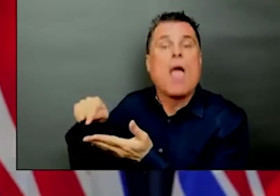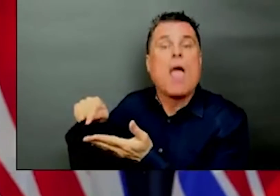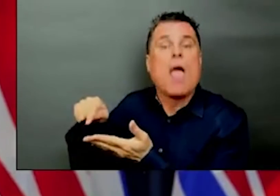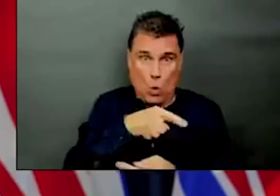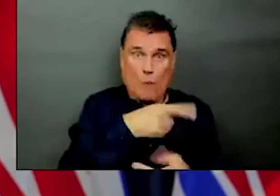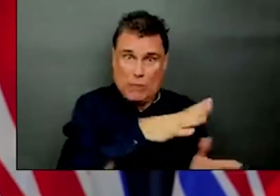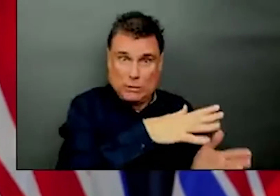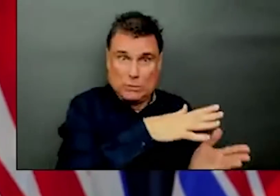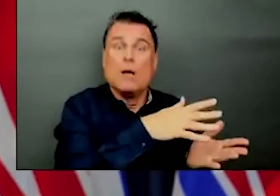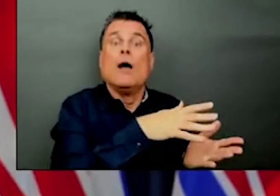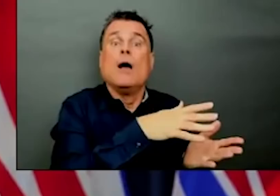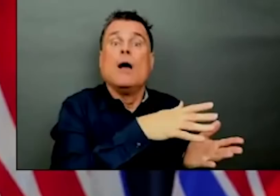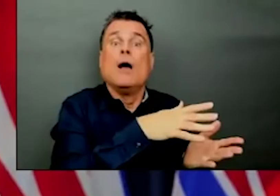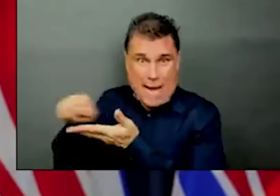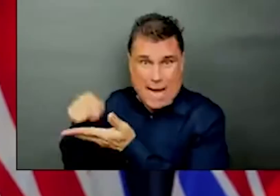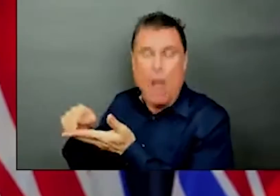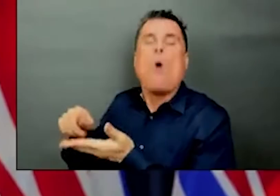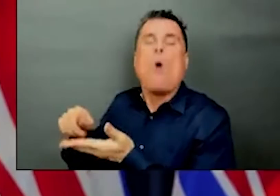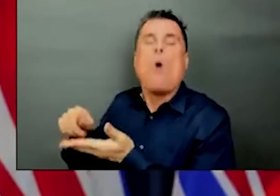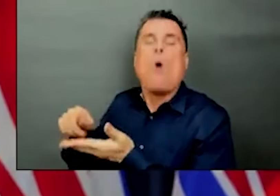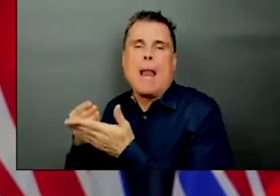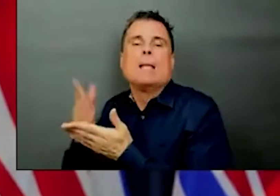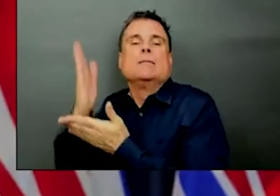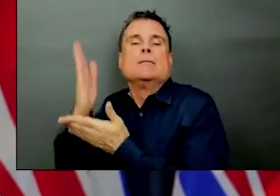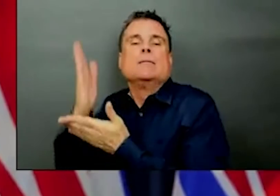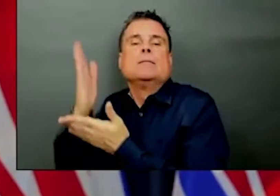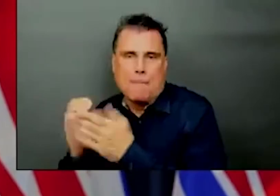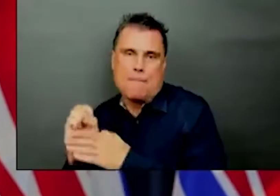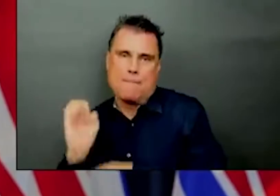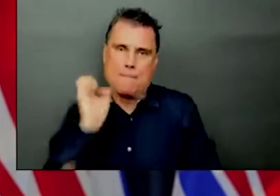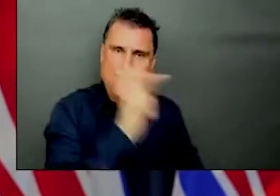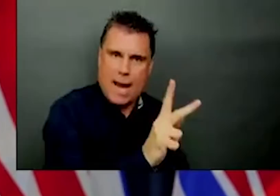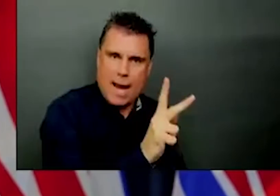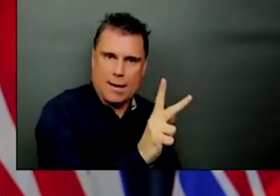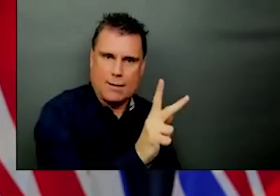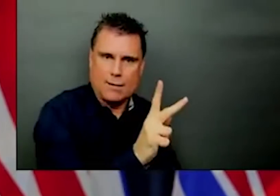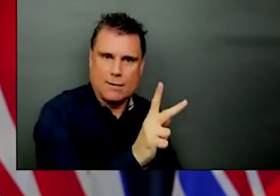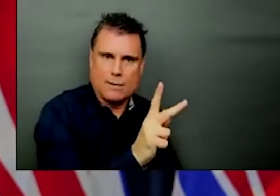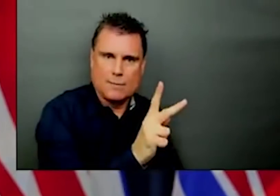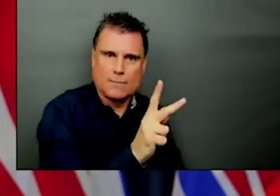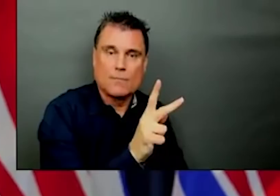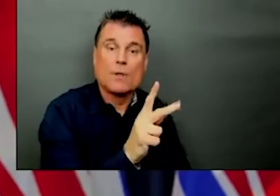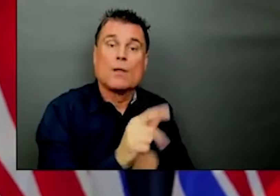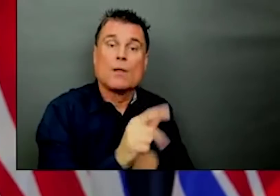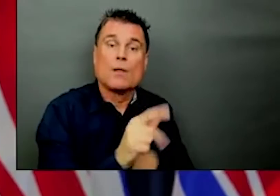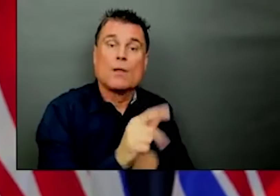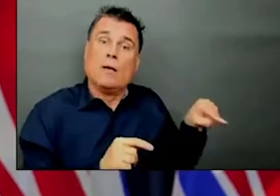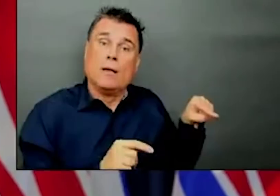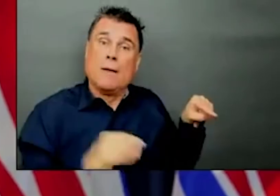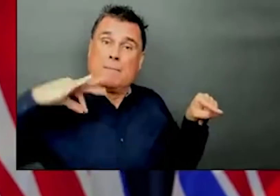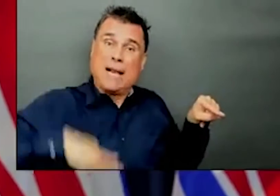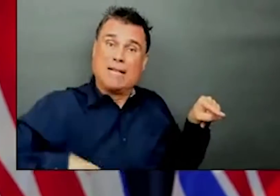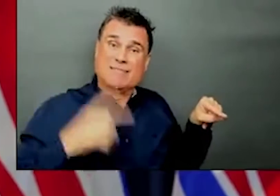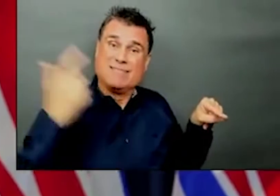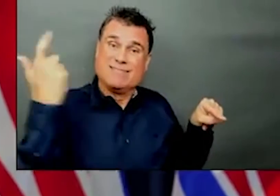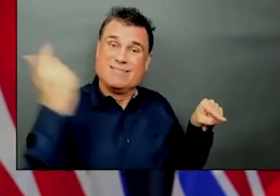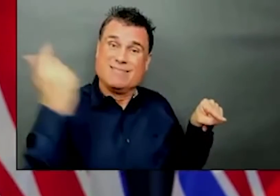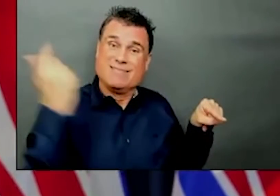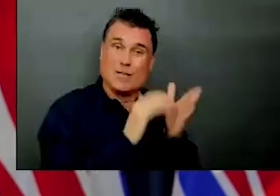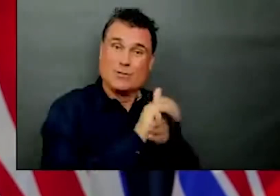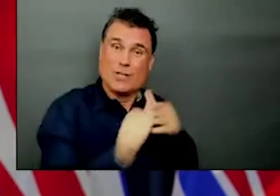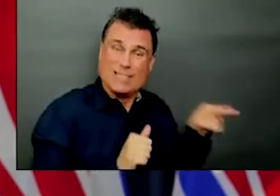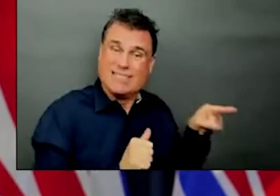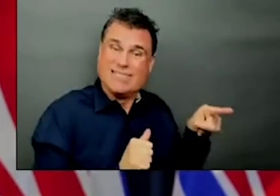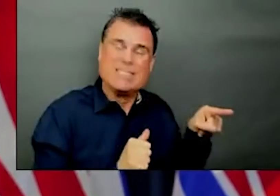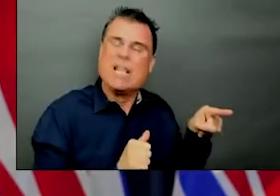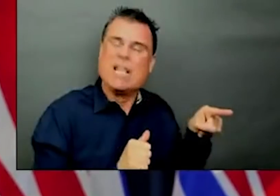of wages over the course of a year, how much they paid in taxes, which would predict how much of a benefit they got. This will be an easier formula